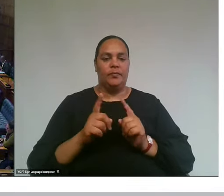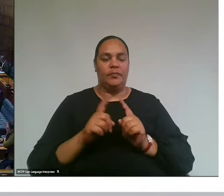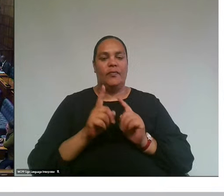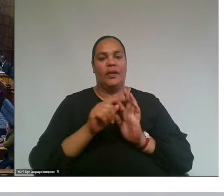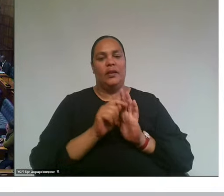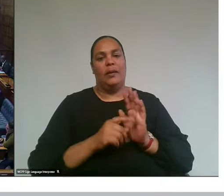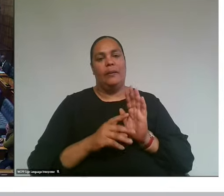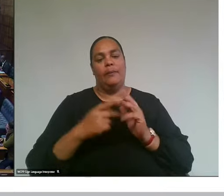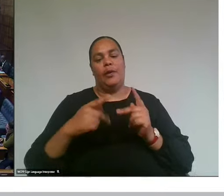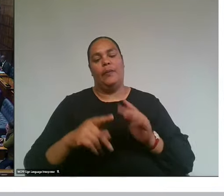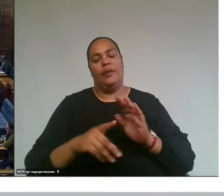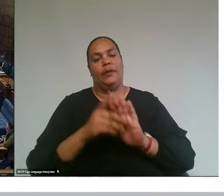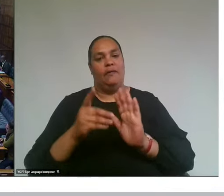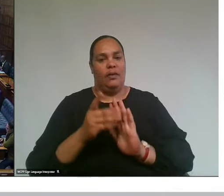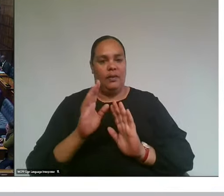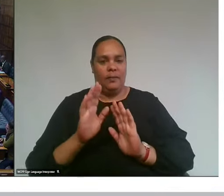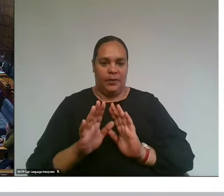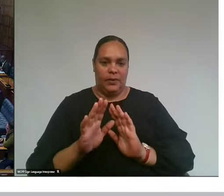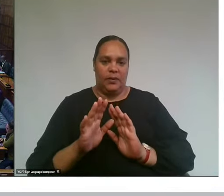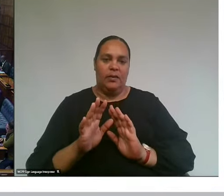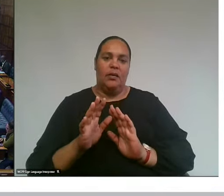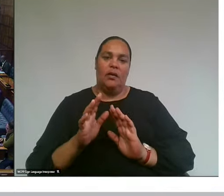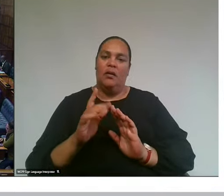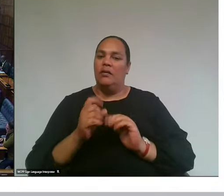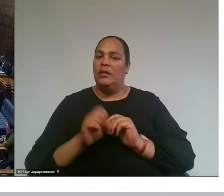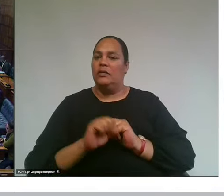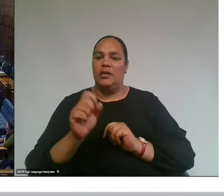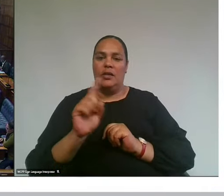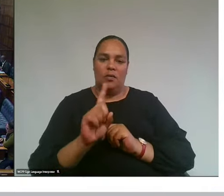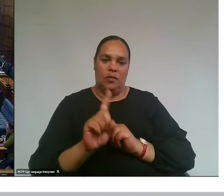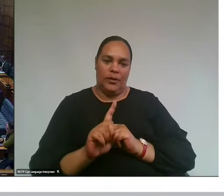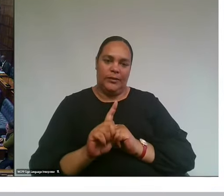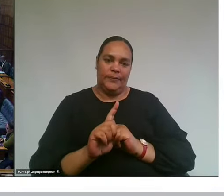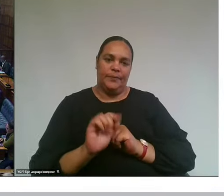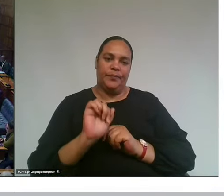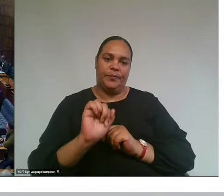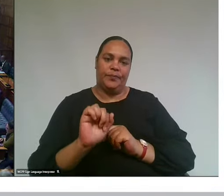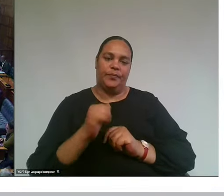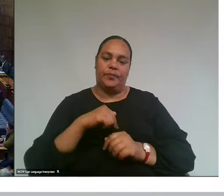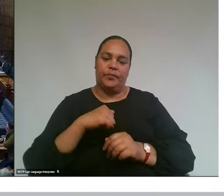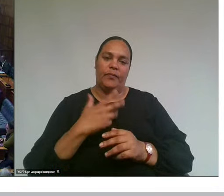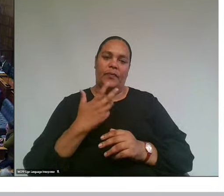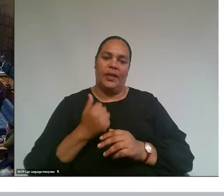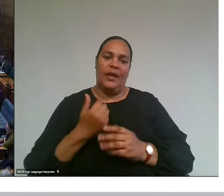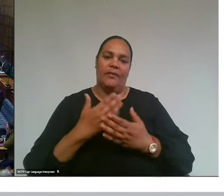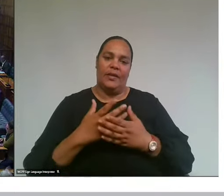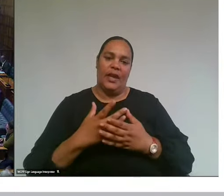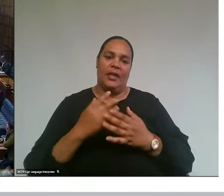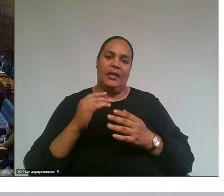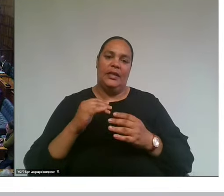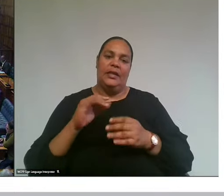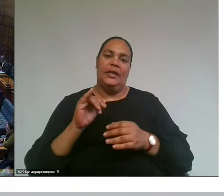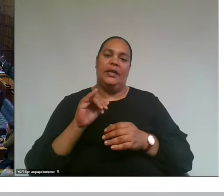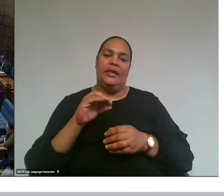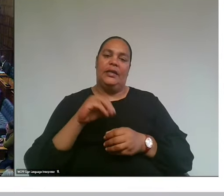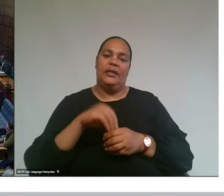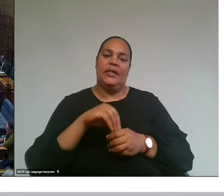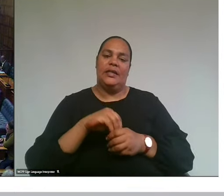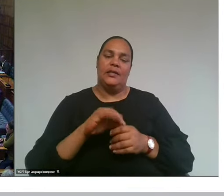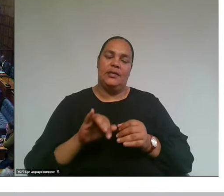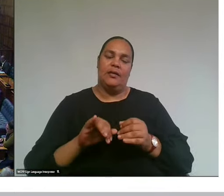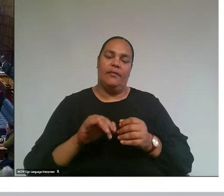property development to what extent does can we have incentives and now